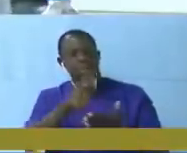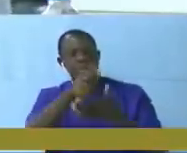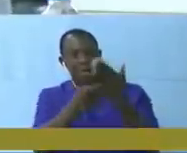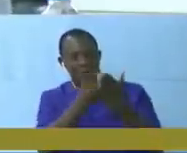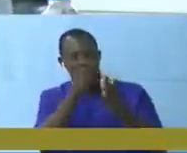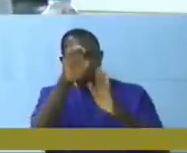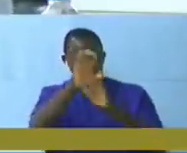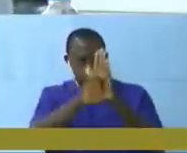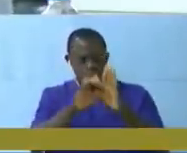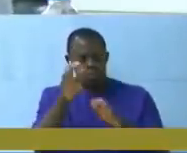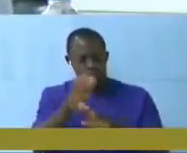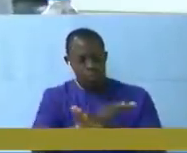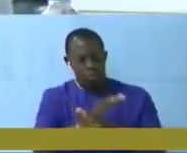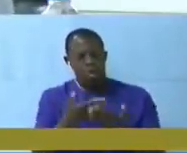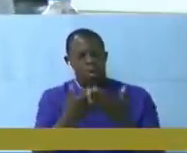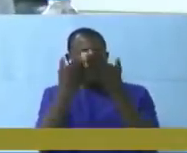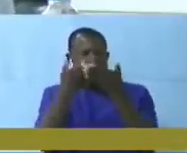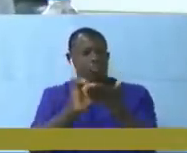see